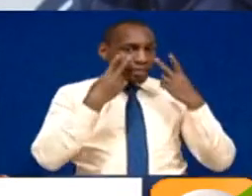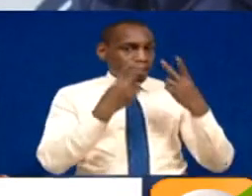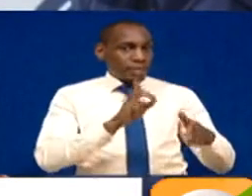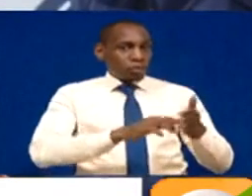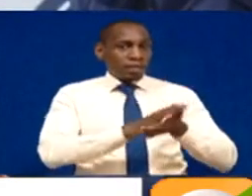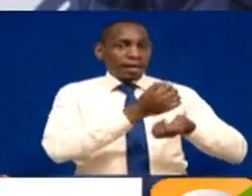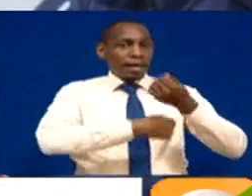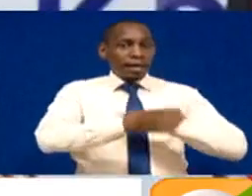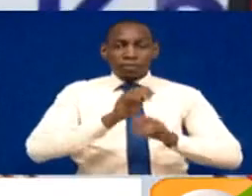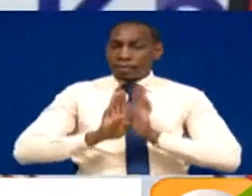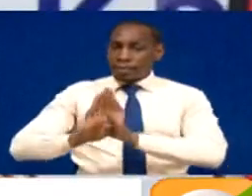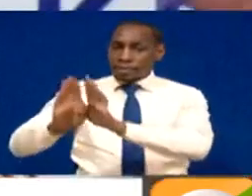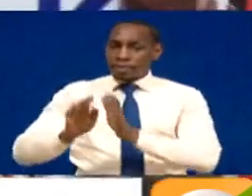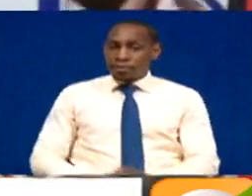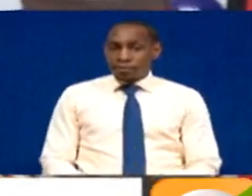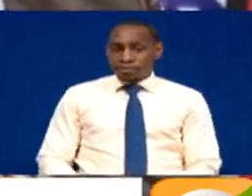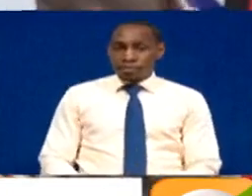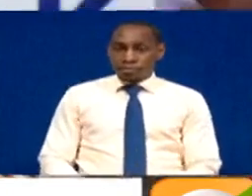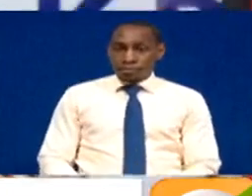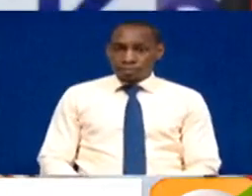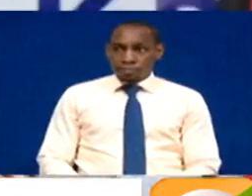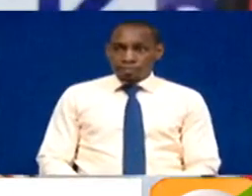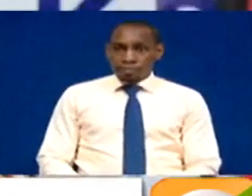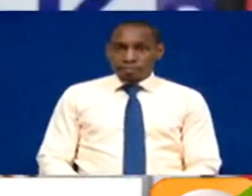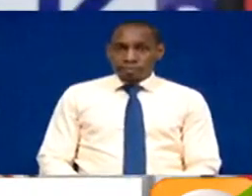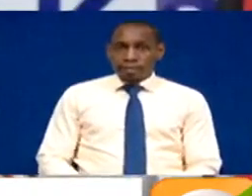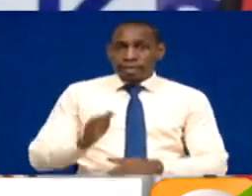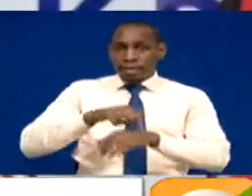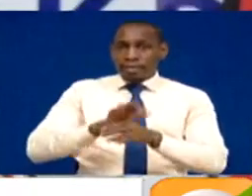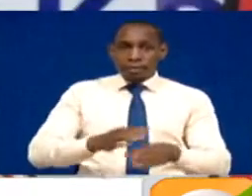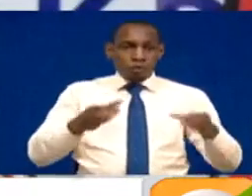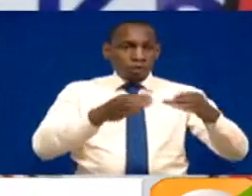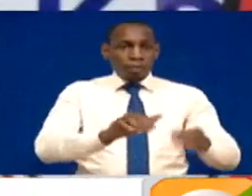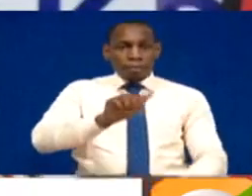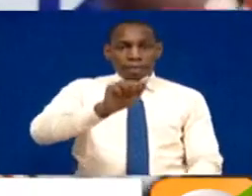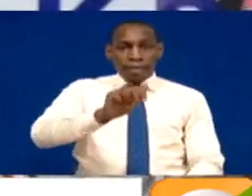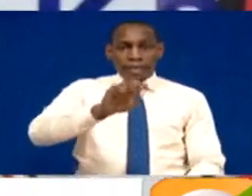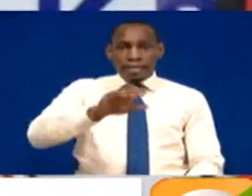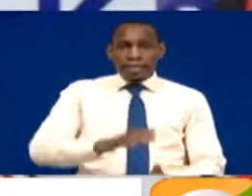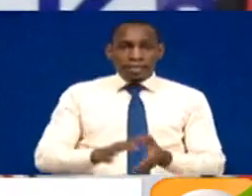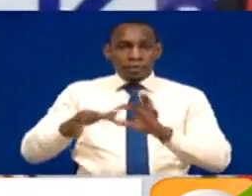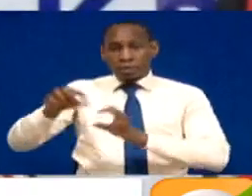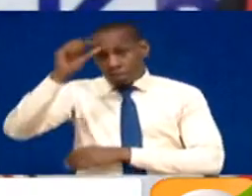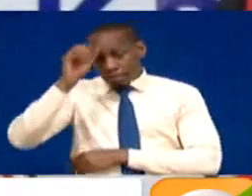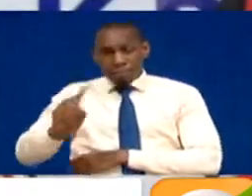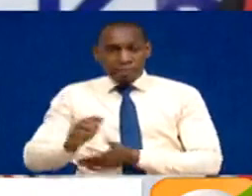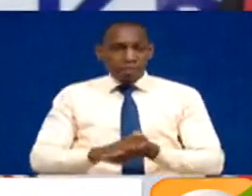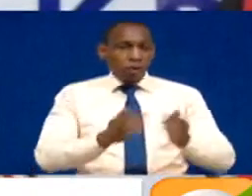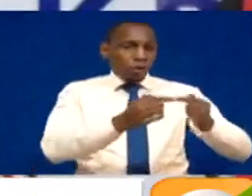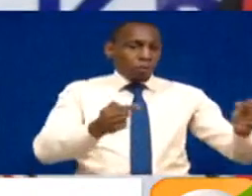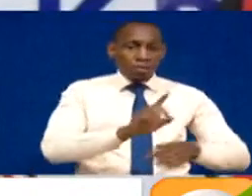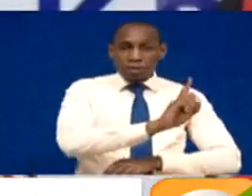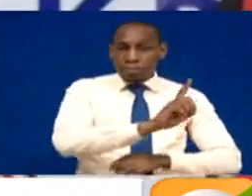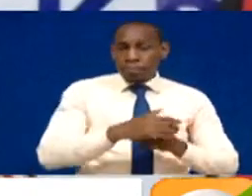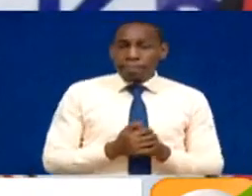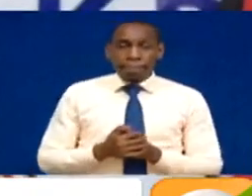an act of betrayal. Ukiwa katika chama cha ANC, hauko kwa serikali na hauko kwa